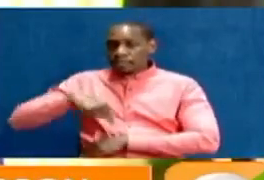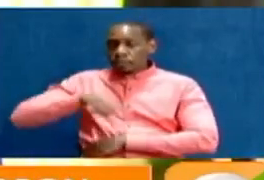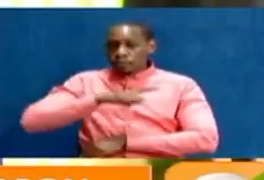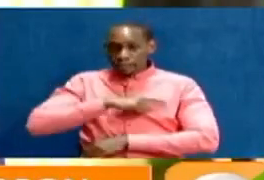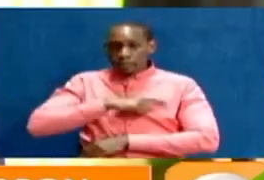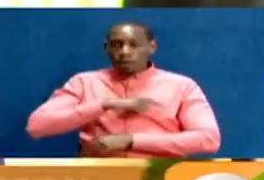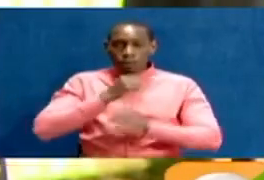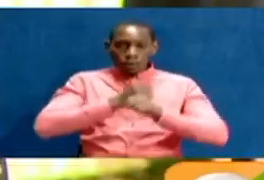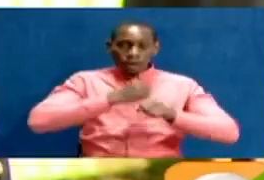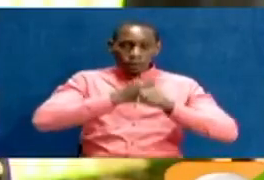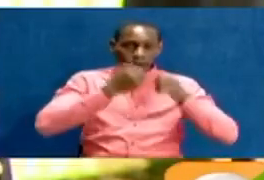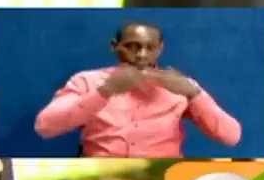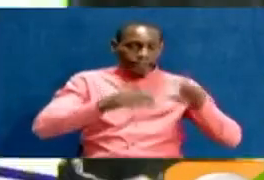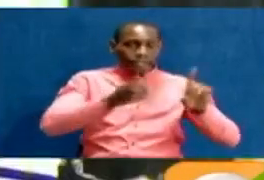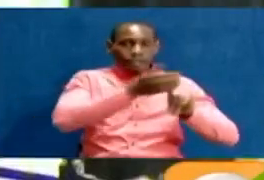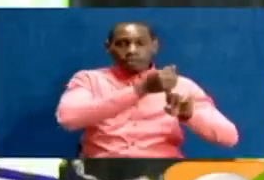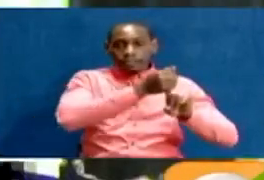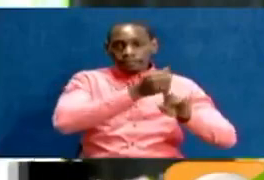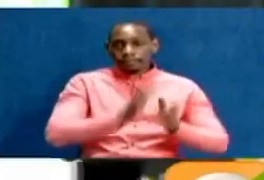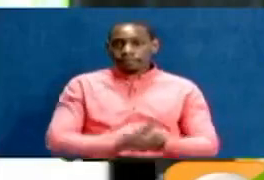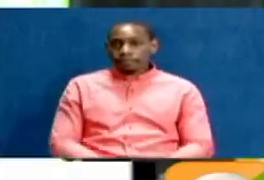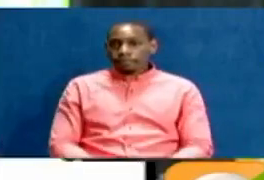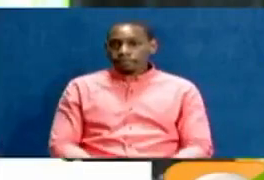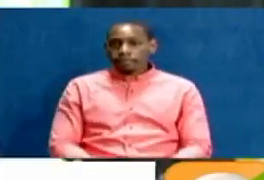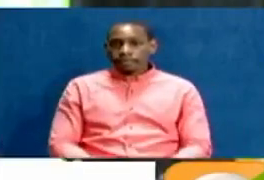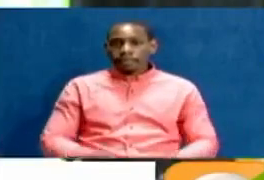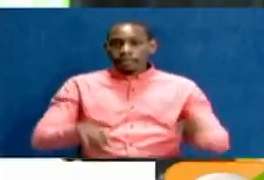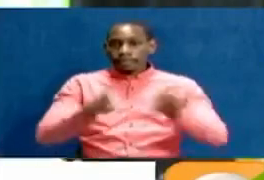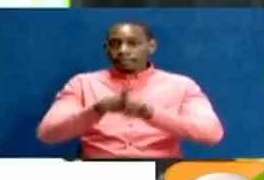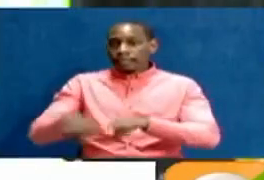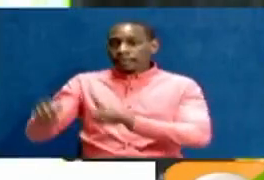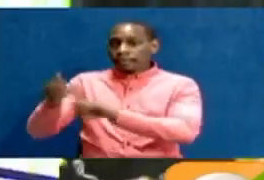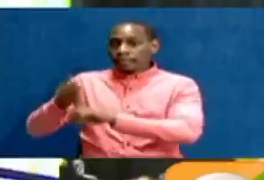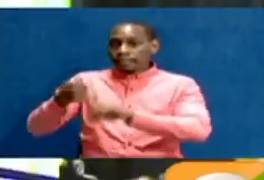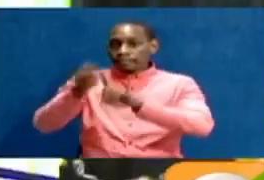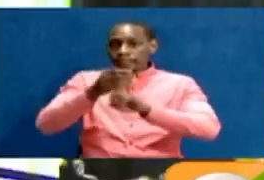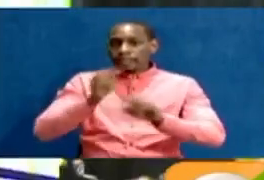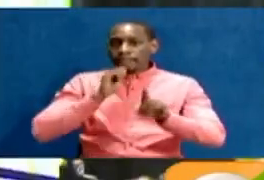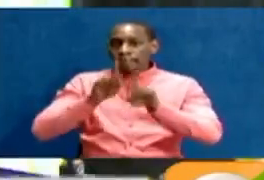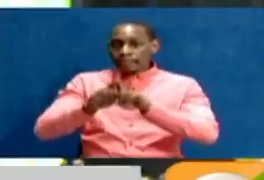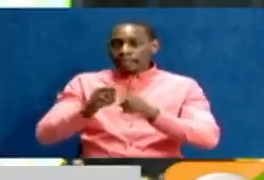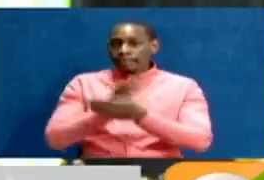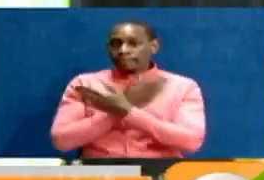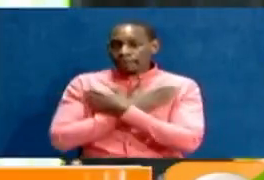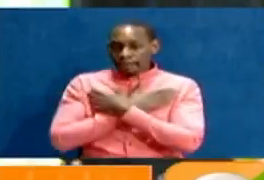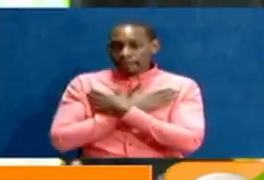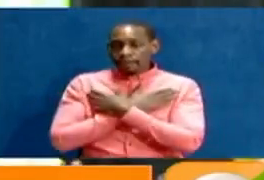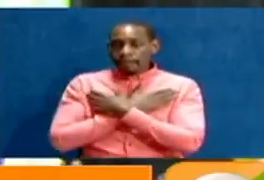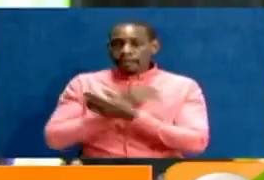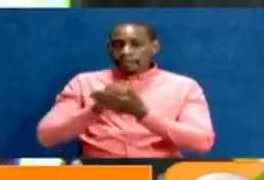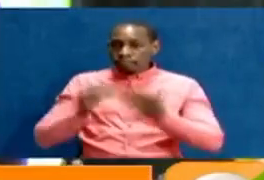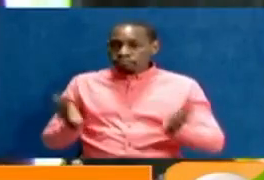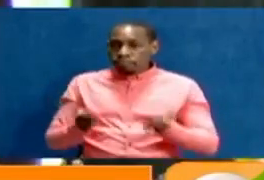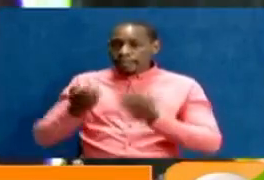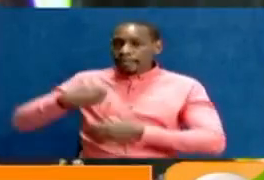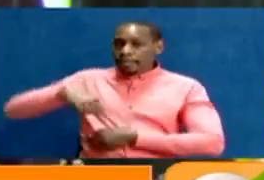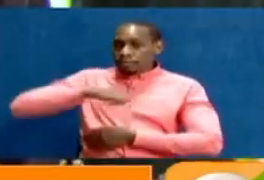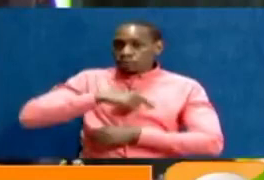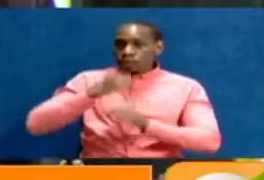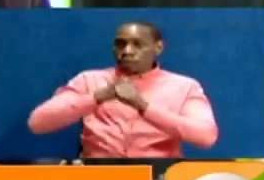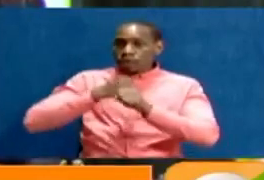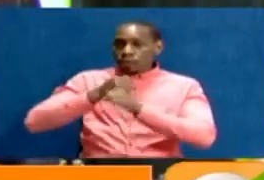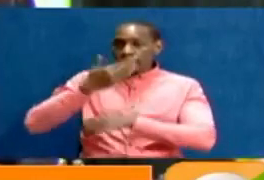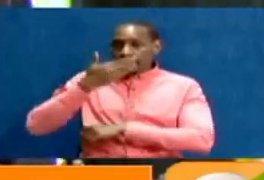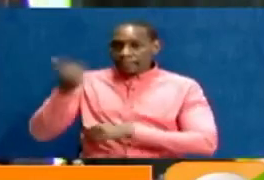will finish and achieve. It is also the achievements of our dear brother and friend that encourage us to do